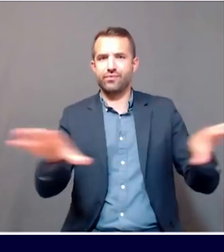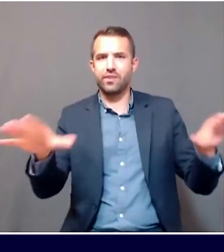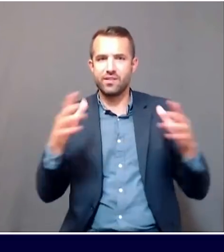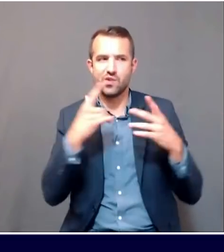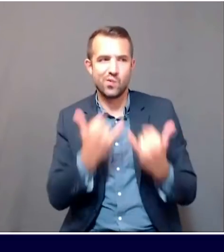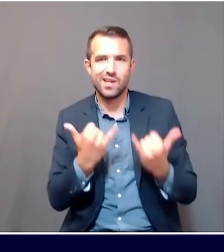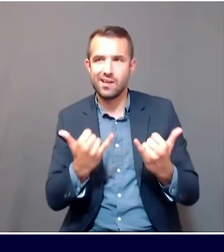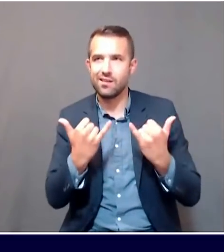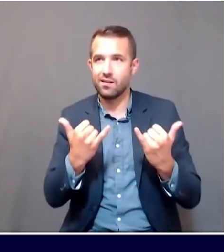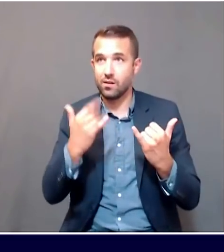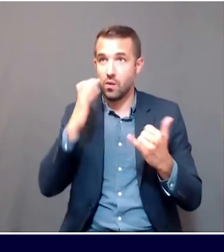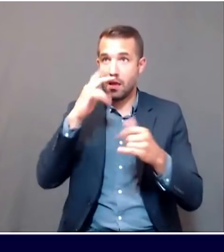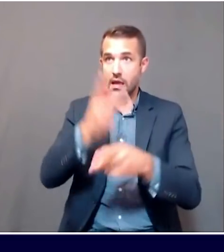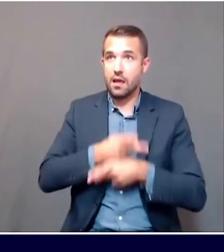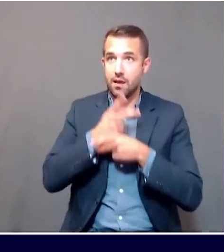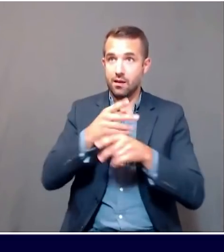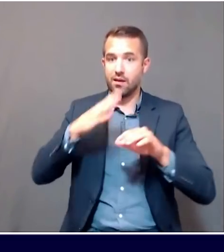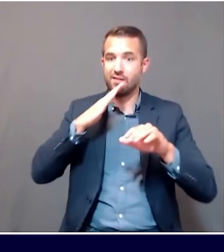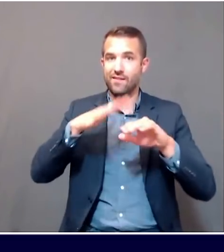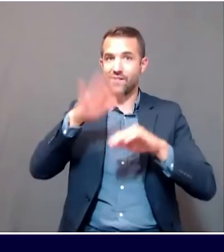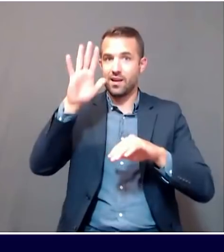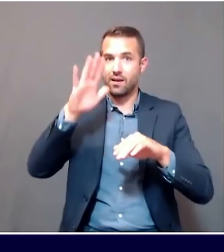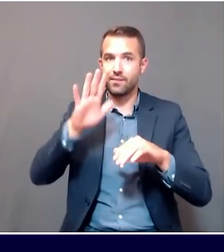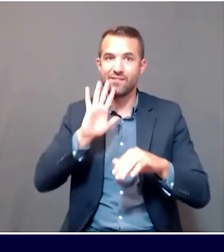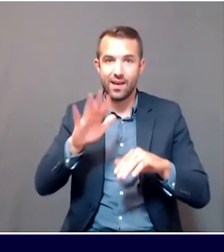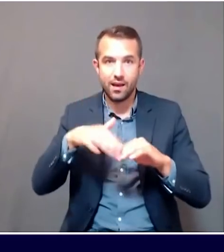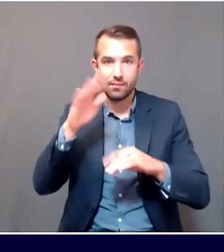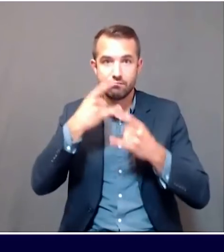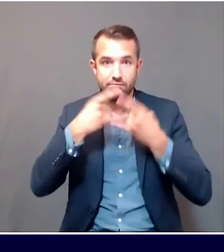have been open a while. And